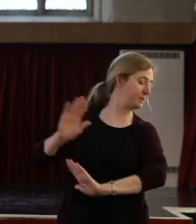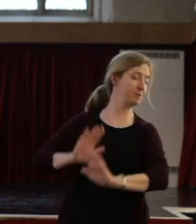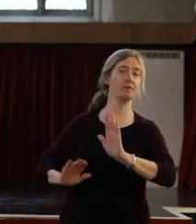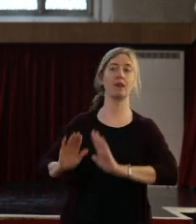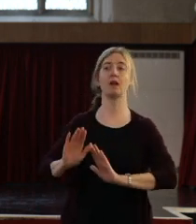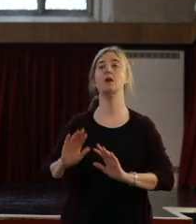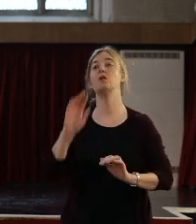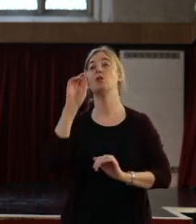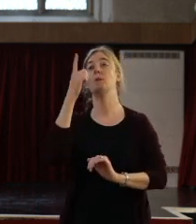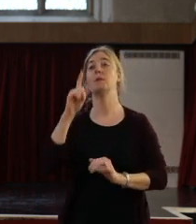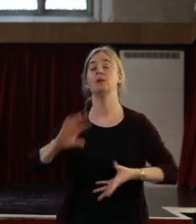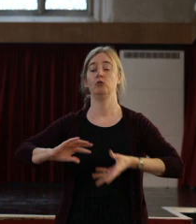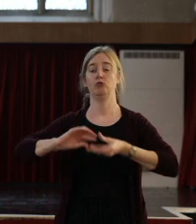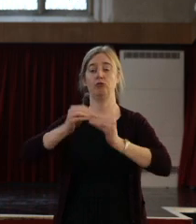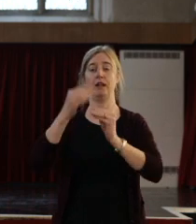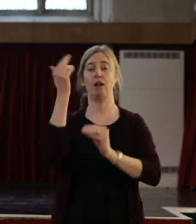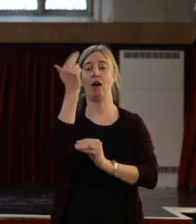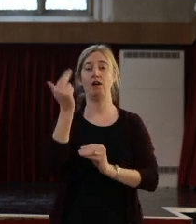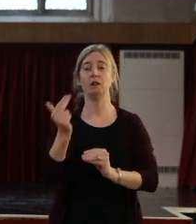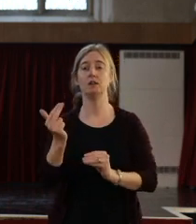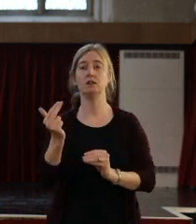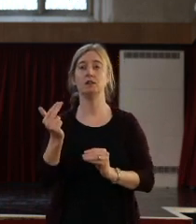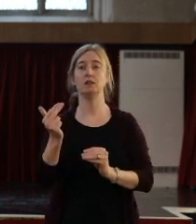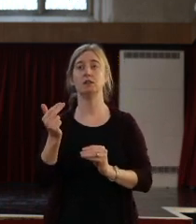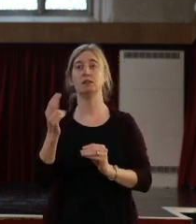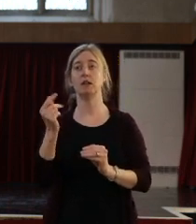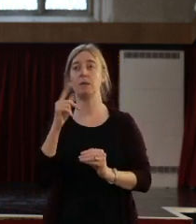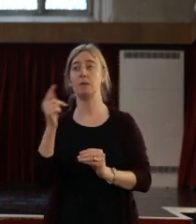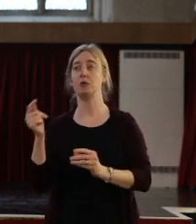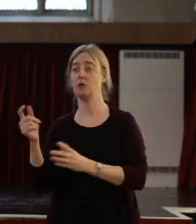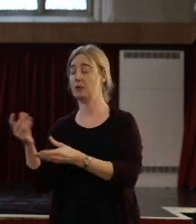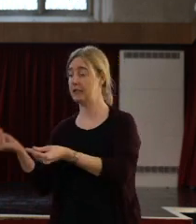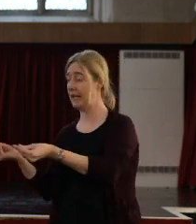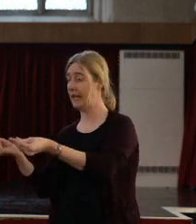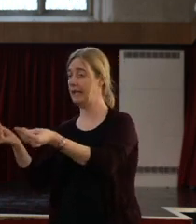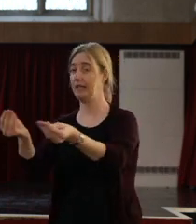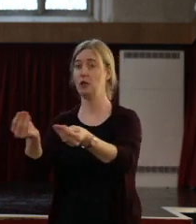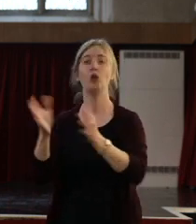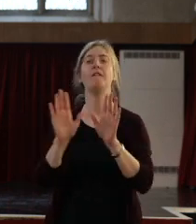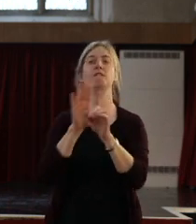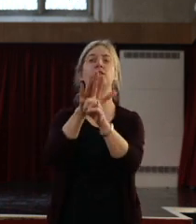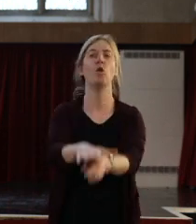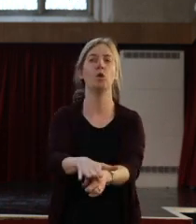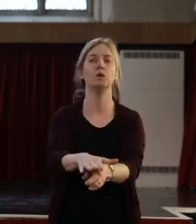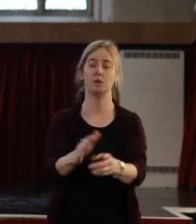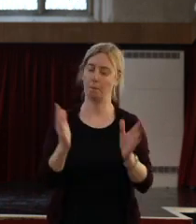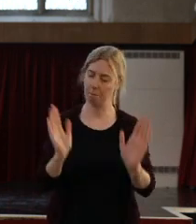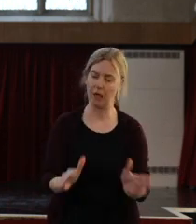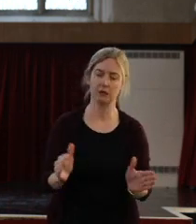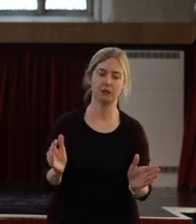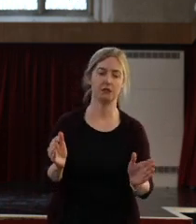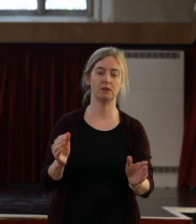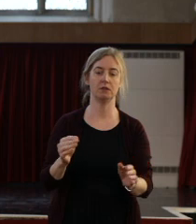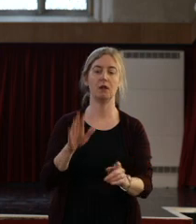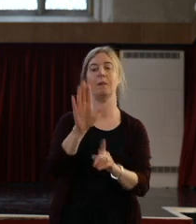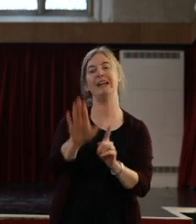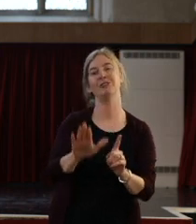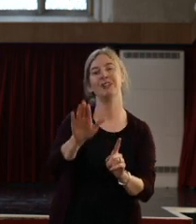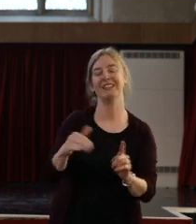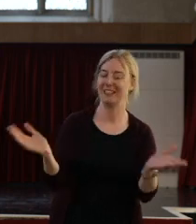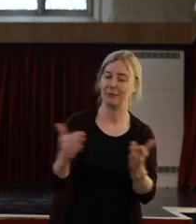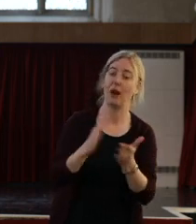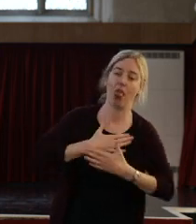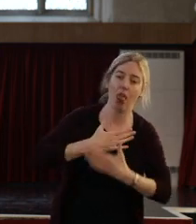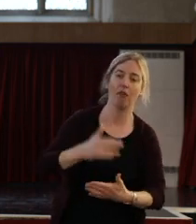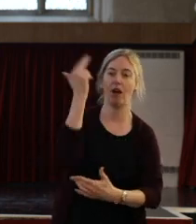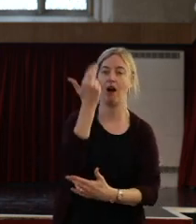sure the people that have spoken here today, is about taking it to them, not forcing it on them, because that can become a bit kind of colonial and patronizing, going, you must love